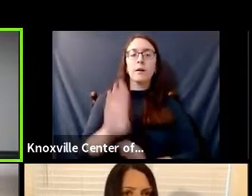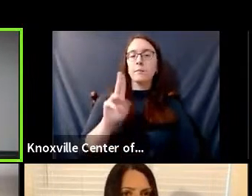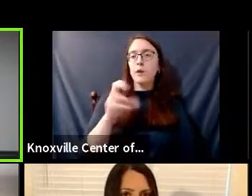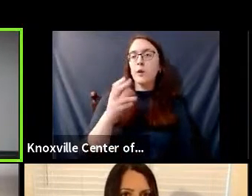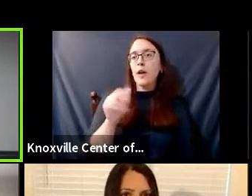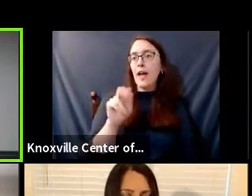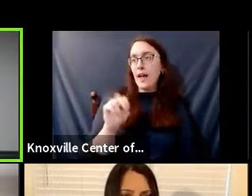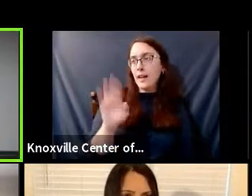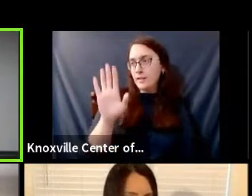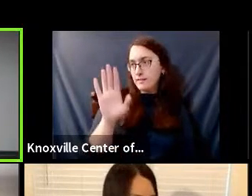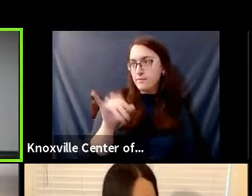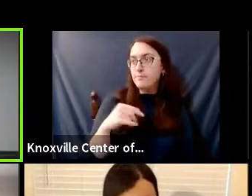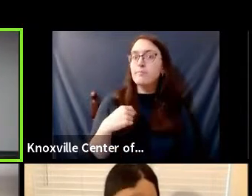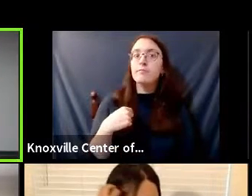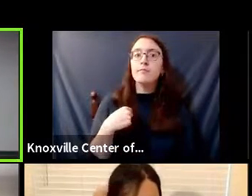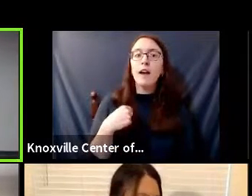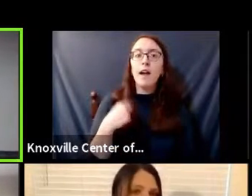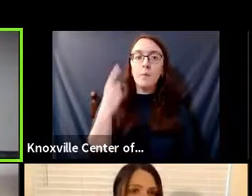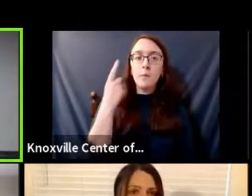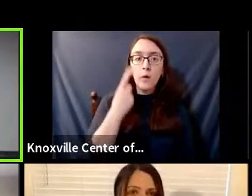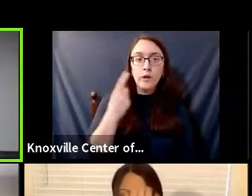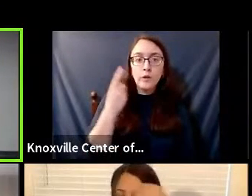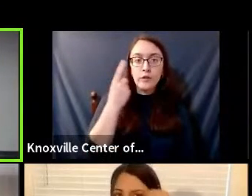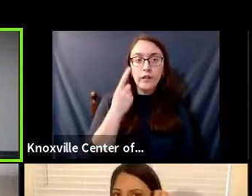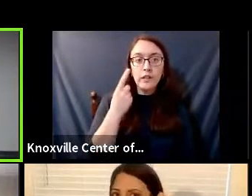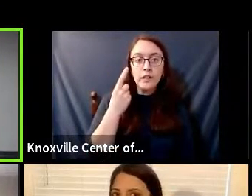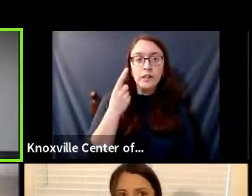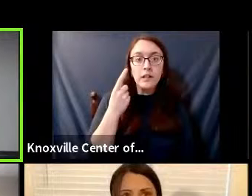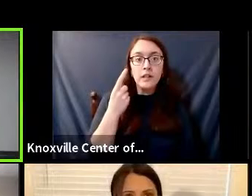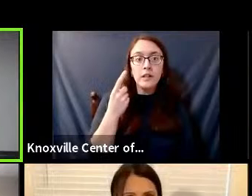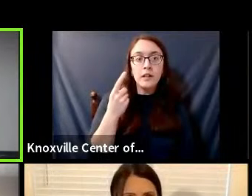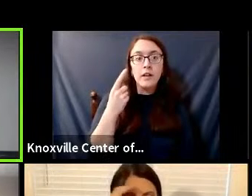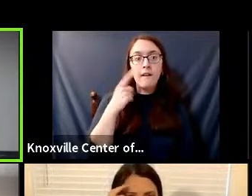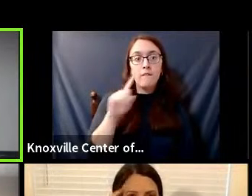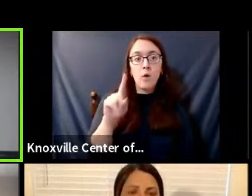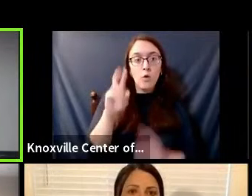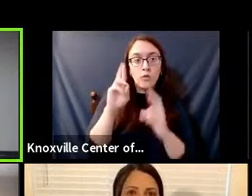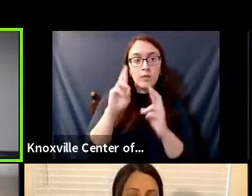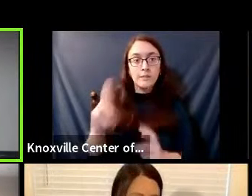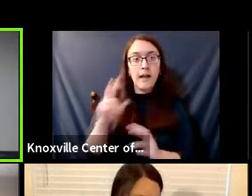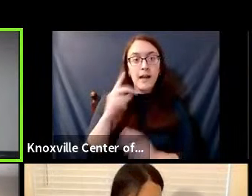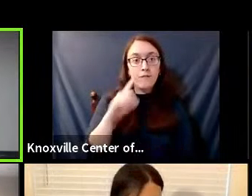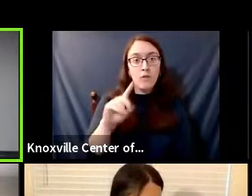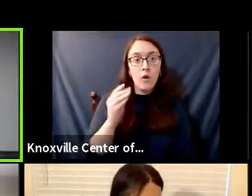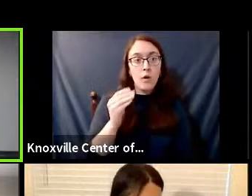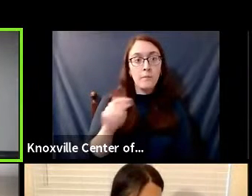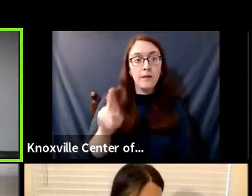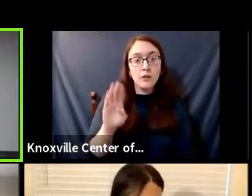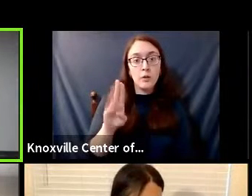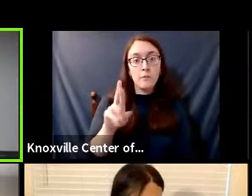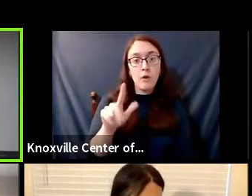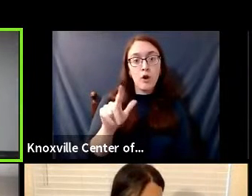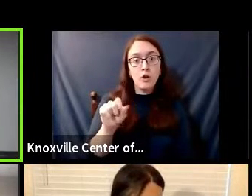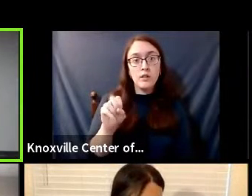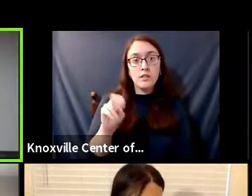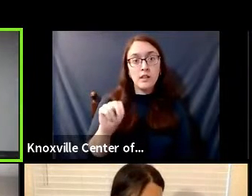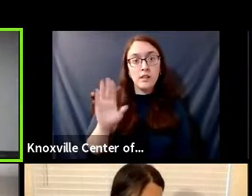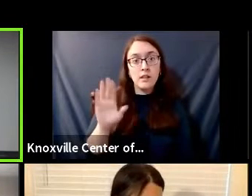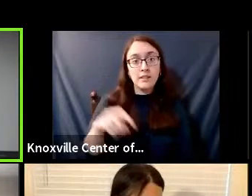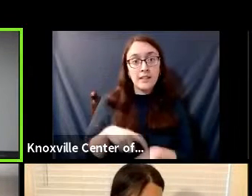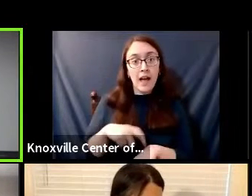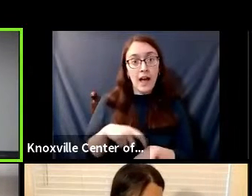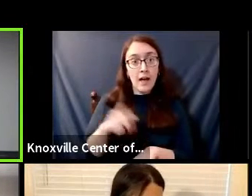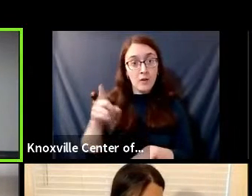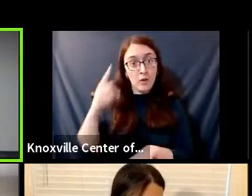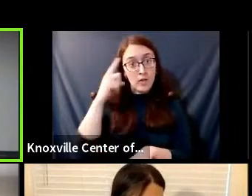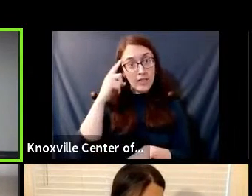Yes, ma'am. I'm wondering, in out of respect for Mr. Burleson's time, would the board be okay